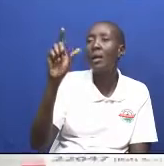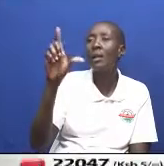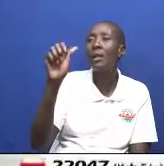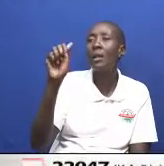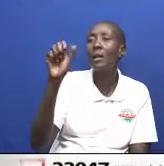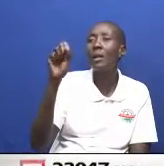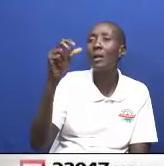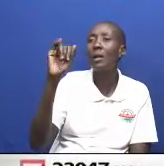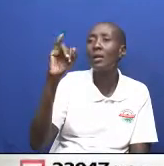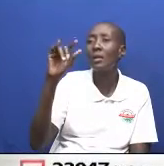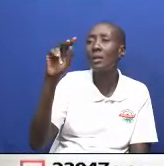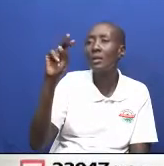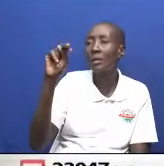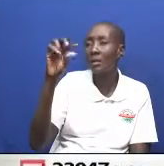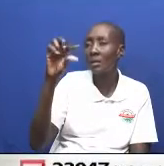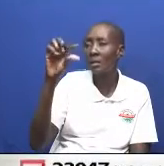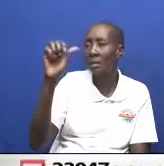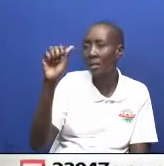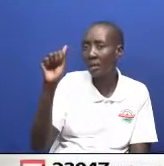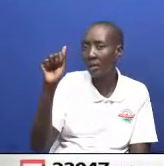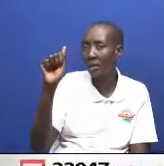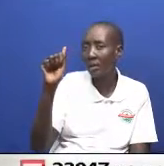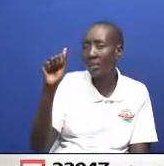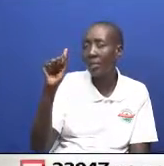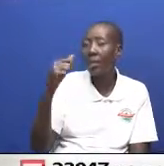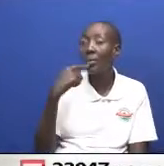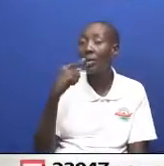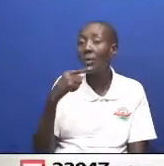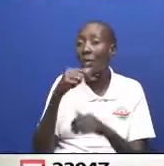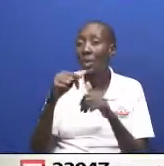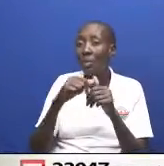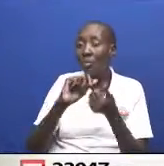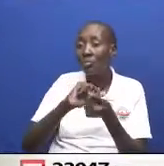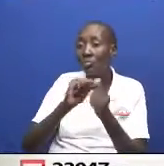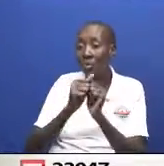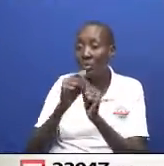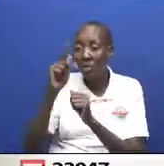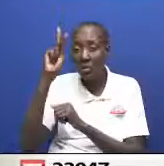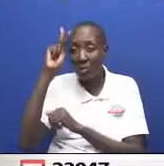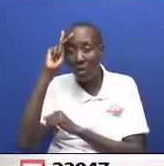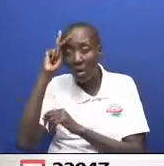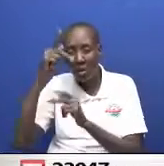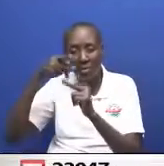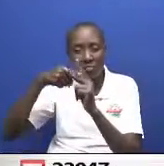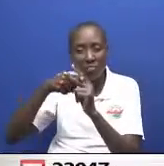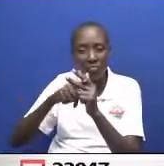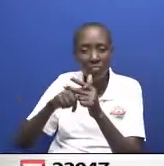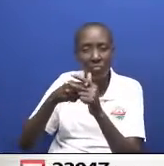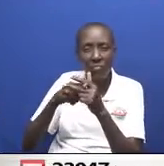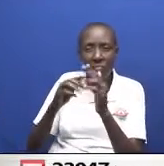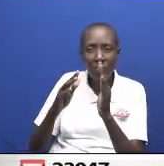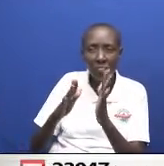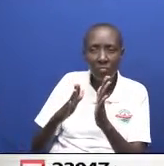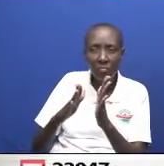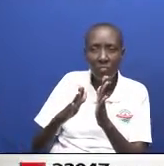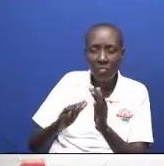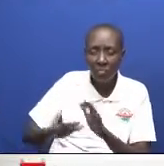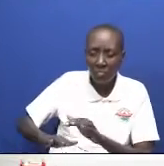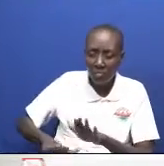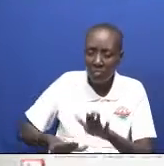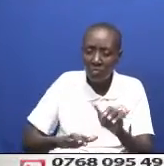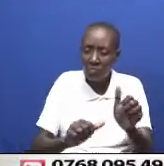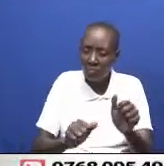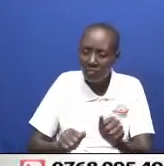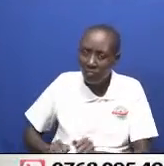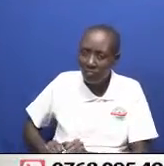at transfer of knowledge, either be mechanic, mason, a carpenter, all